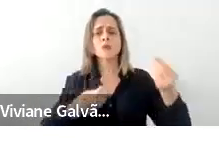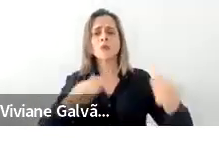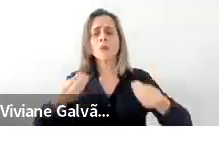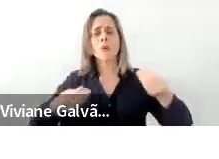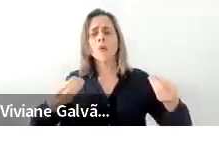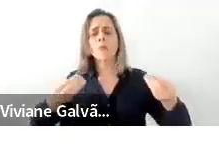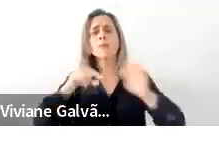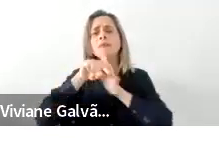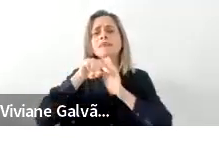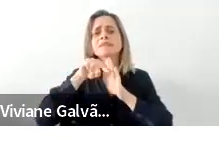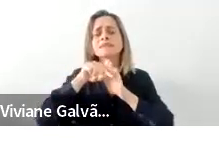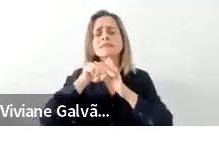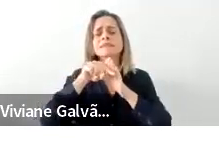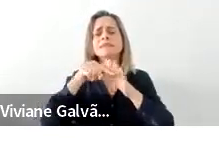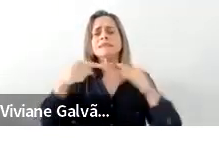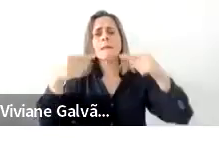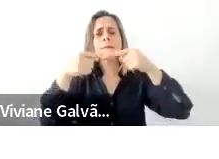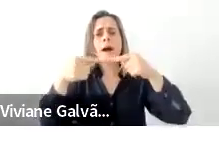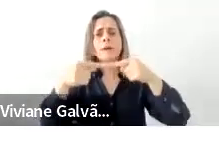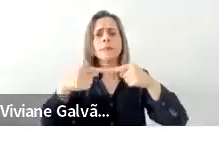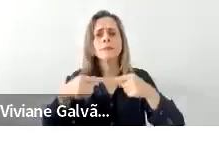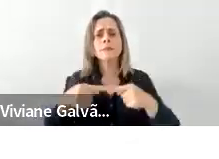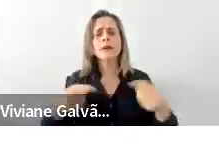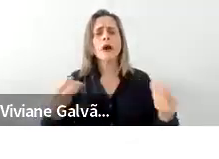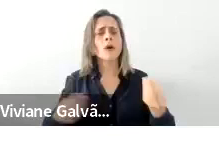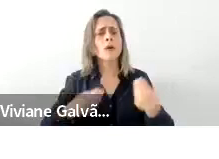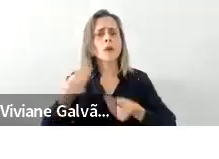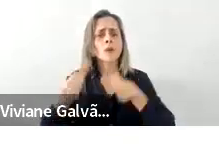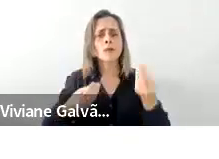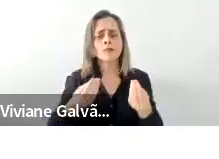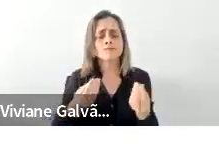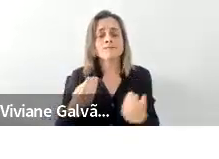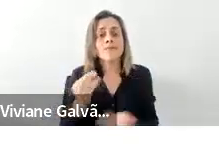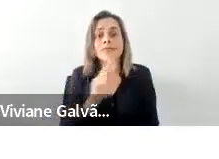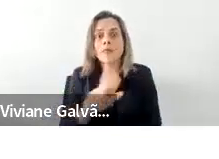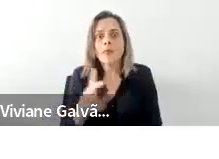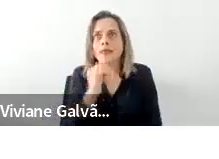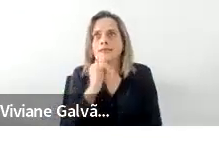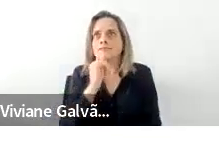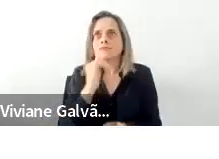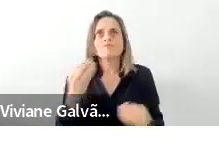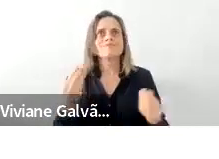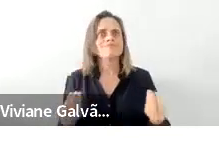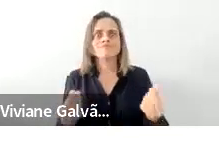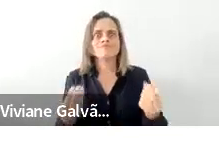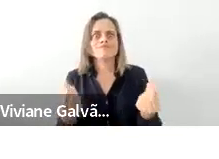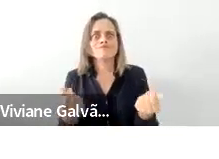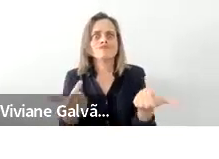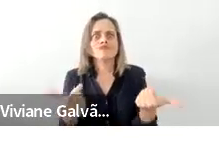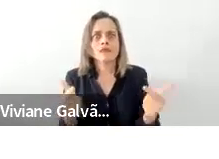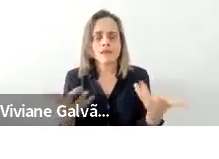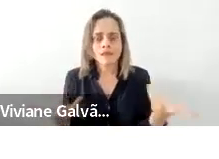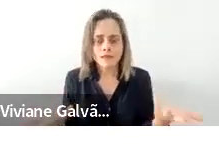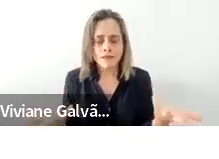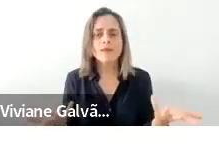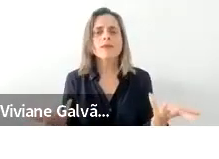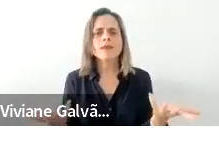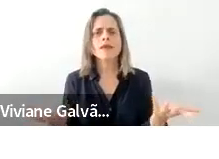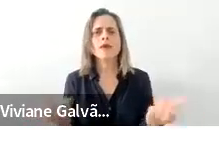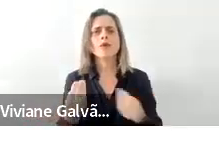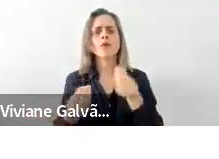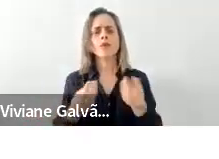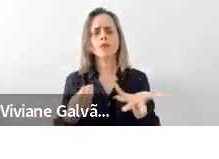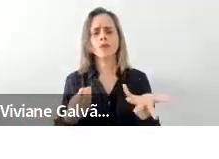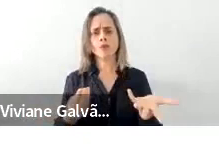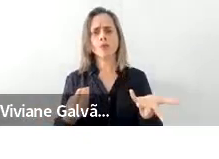I know are important for us all. And the way forward, this is what I said at the time, is